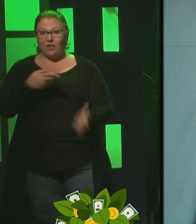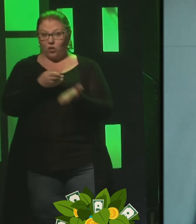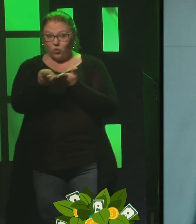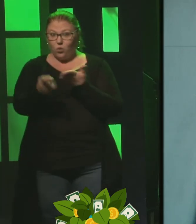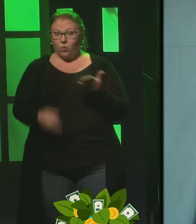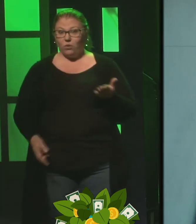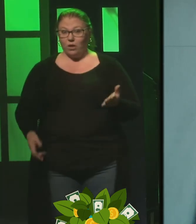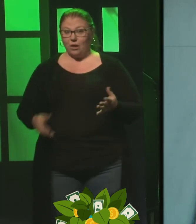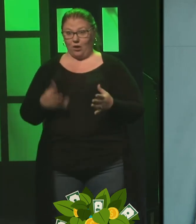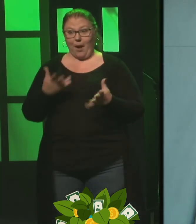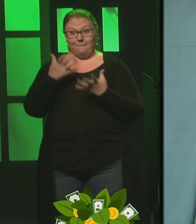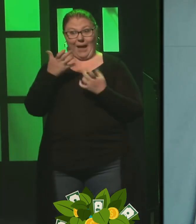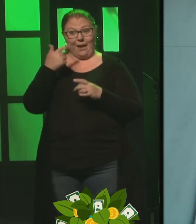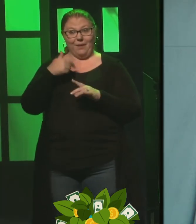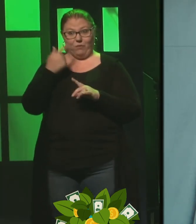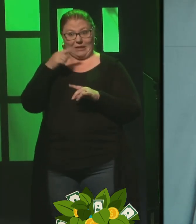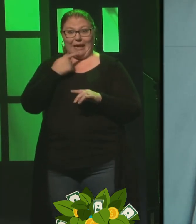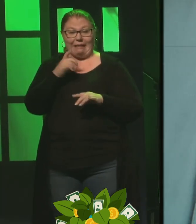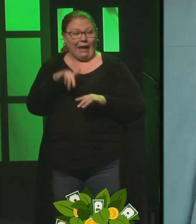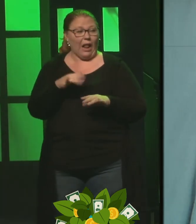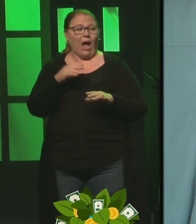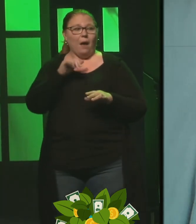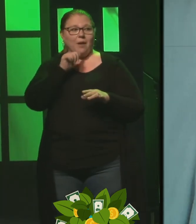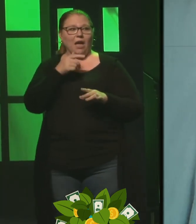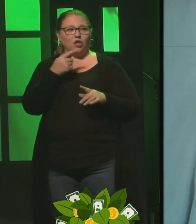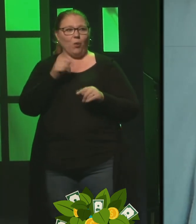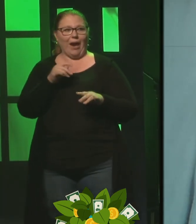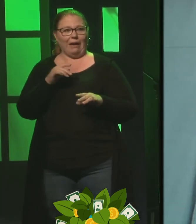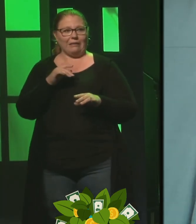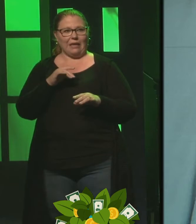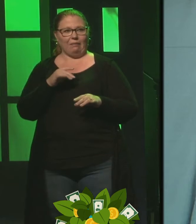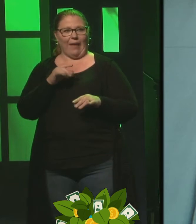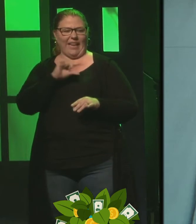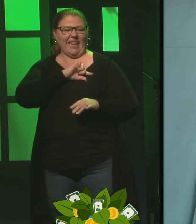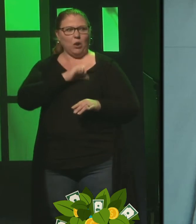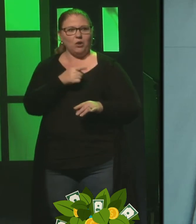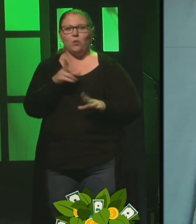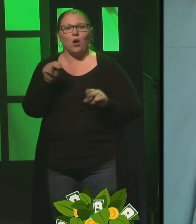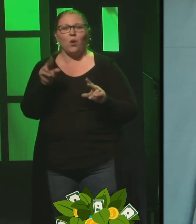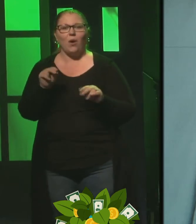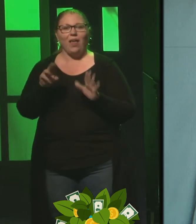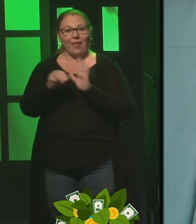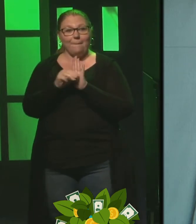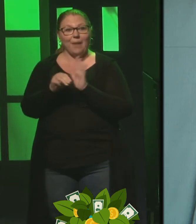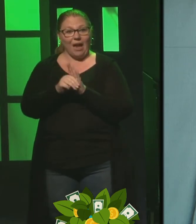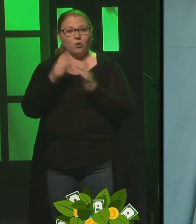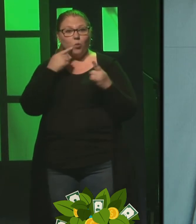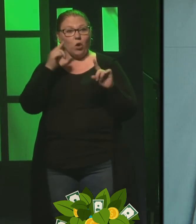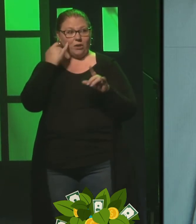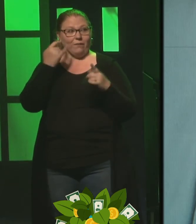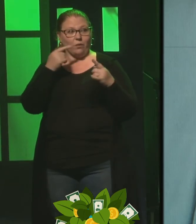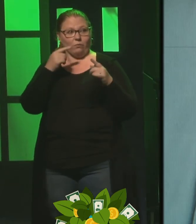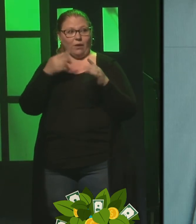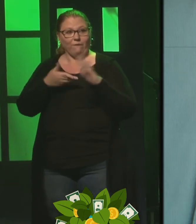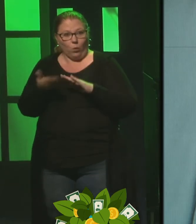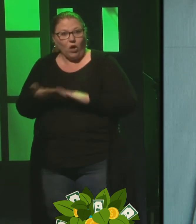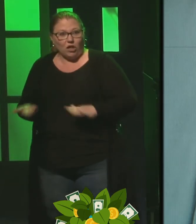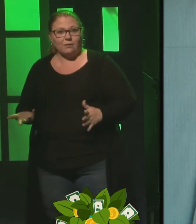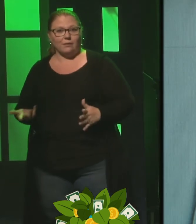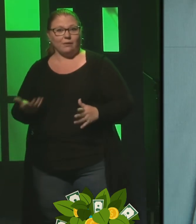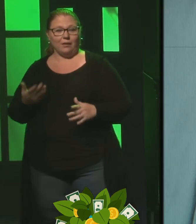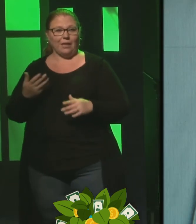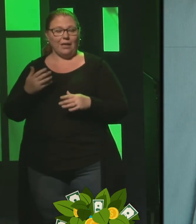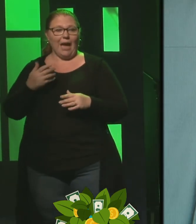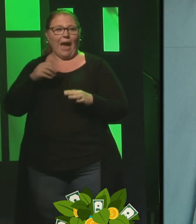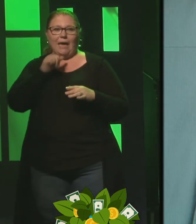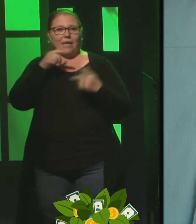of it. You can get mad at me for saying it. You can feel, I'm not trying to make you feel bad. I'm just saying this model works when it works. Right? It doesn't work when you